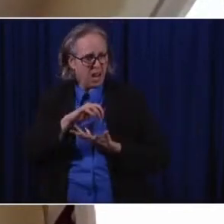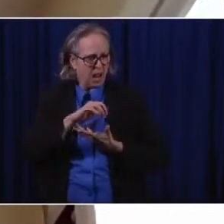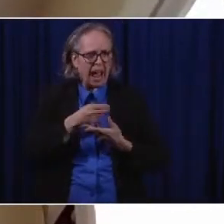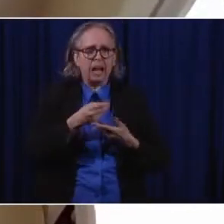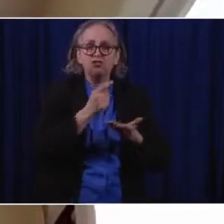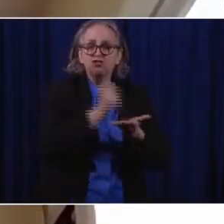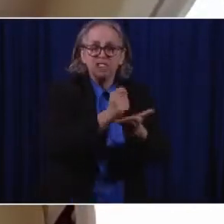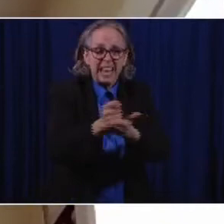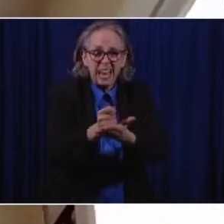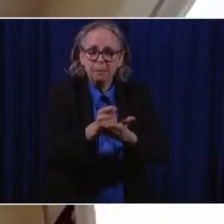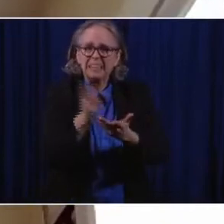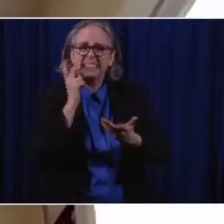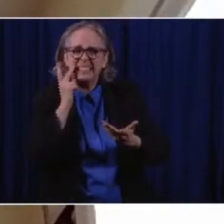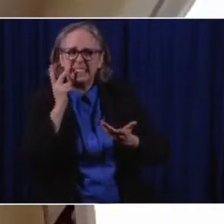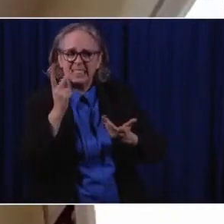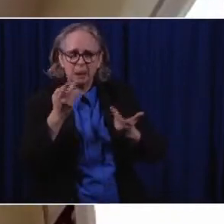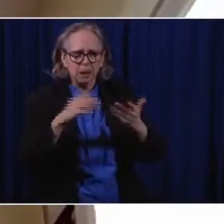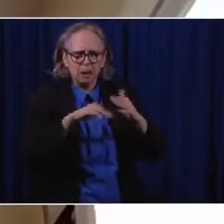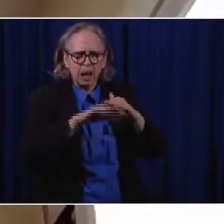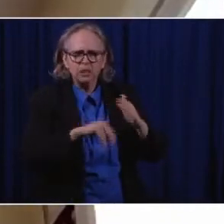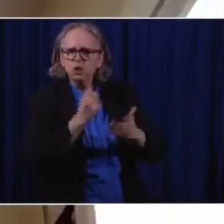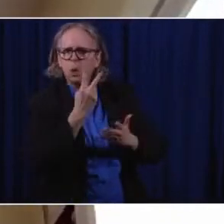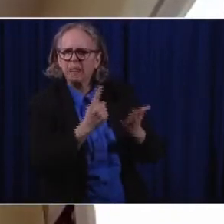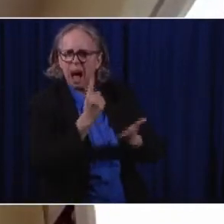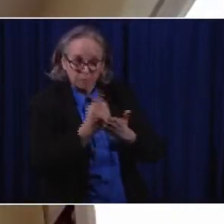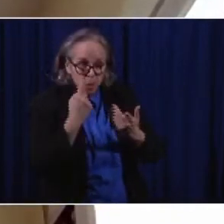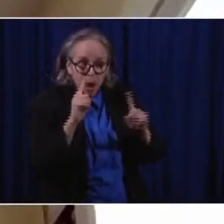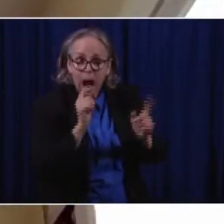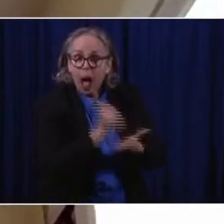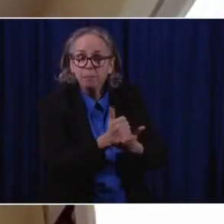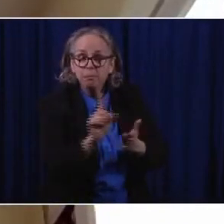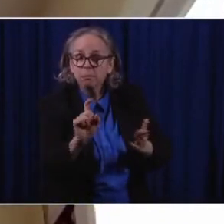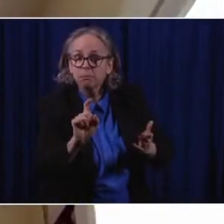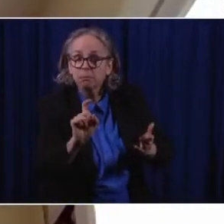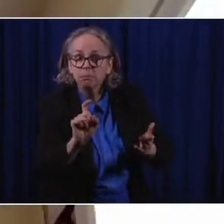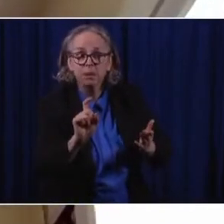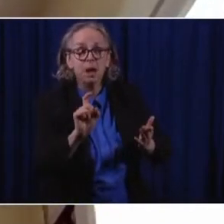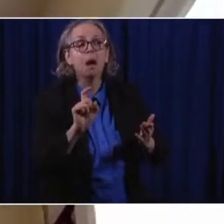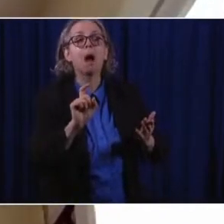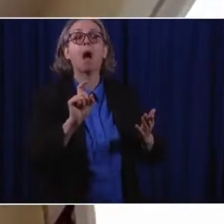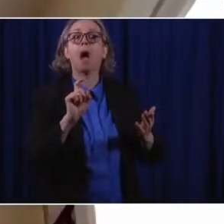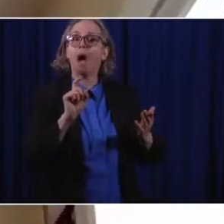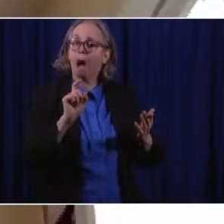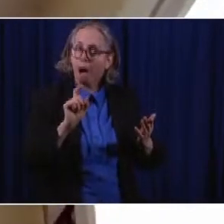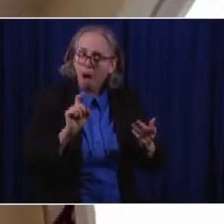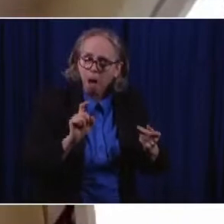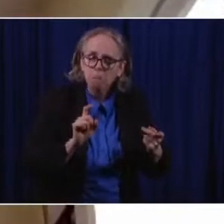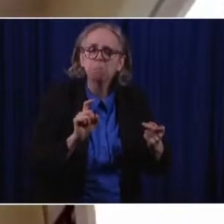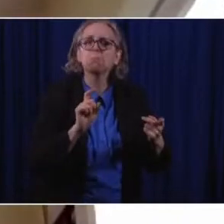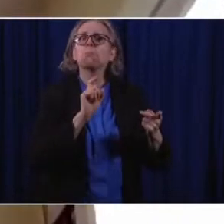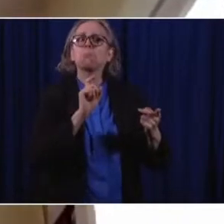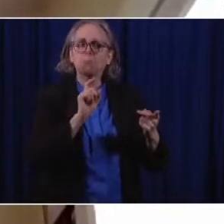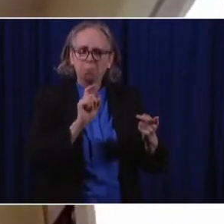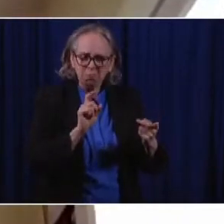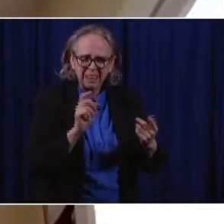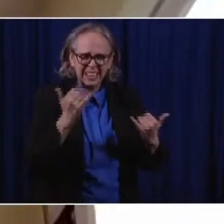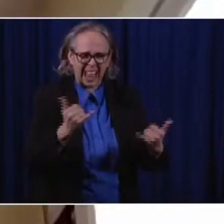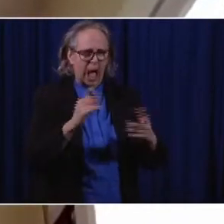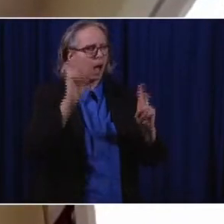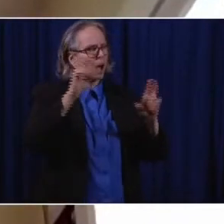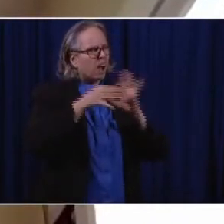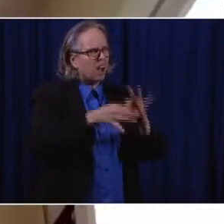them, our health systems around the state were already putting them into, because these are infusions,